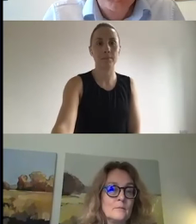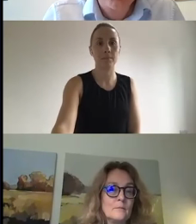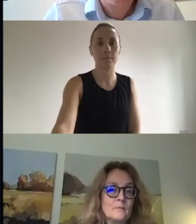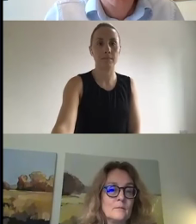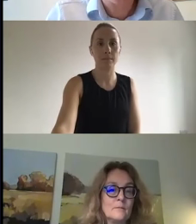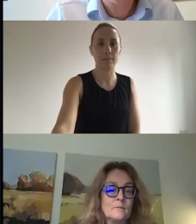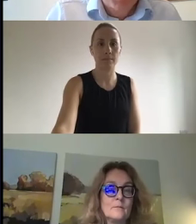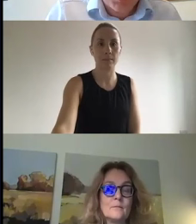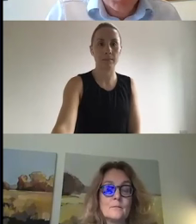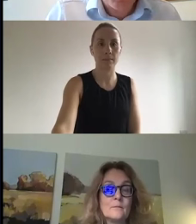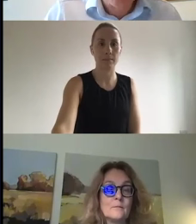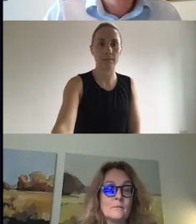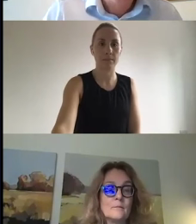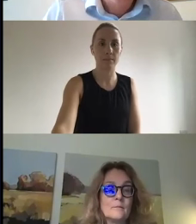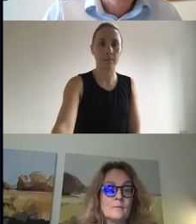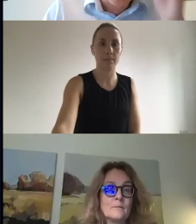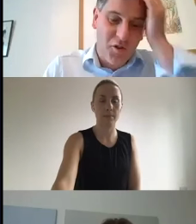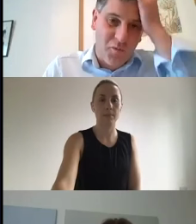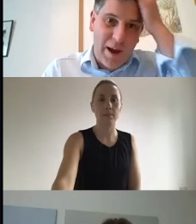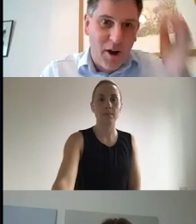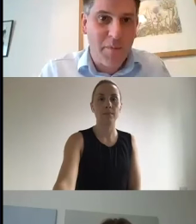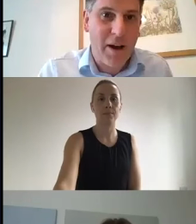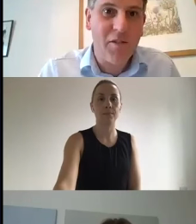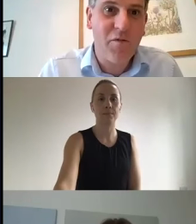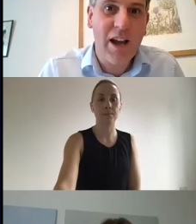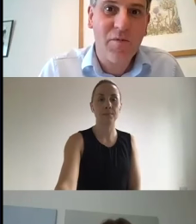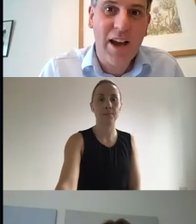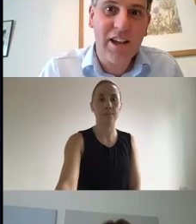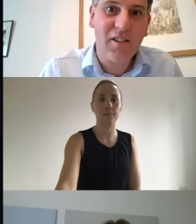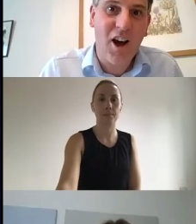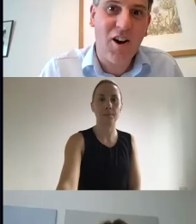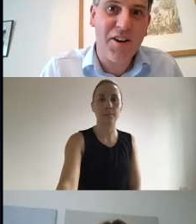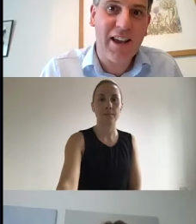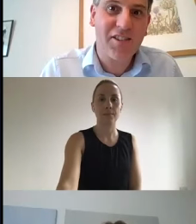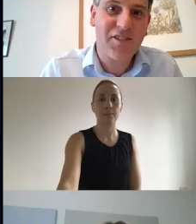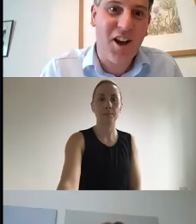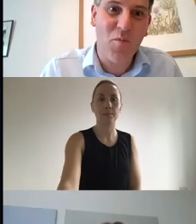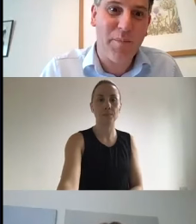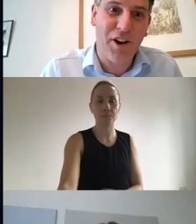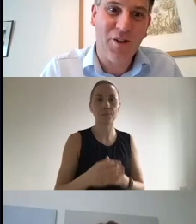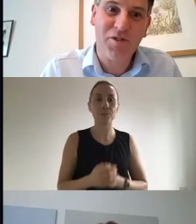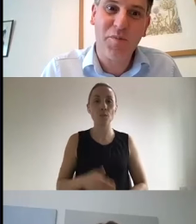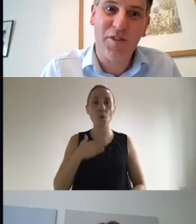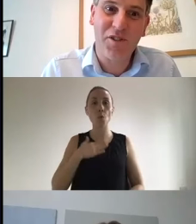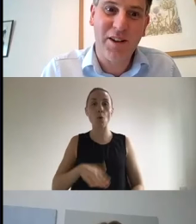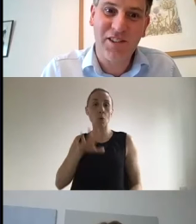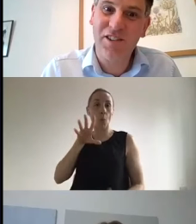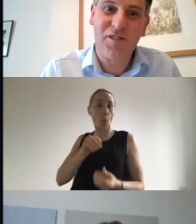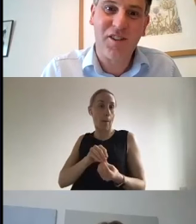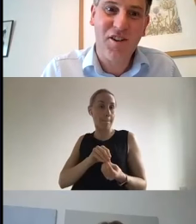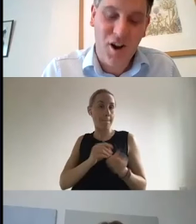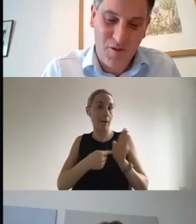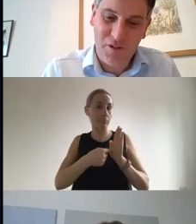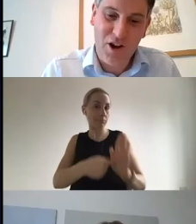Okay, so I just wanted to, to sort of wrap up by flagging our next webinar, which will be on the